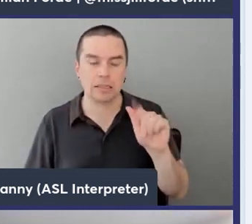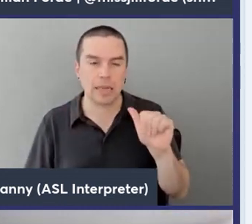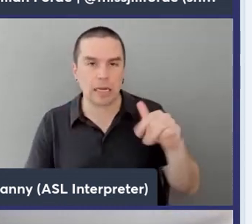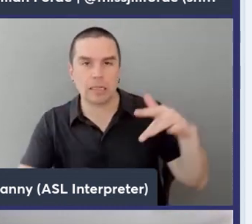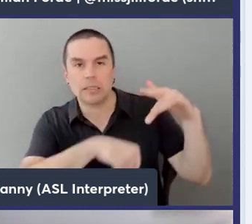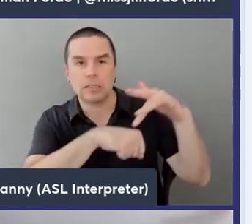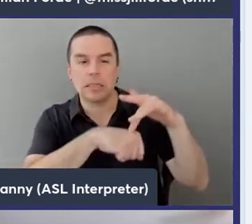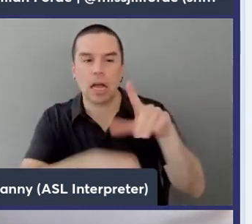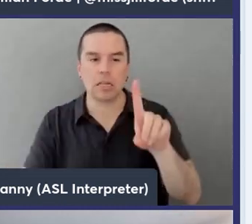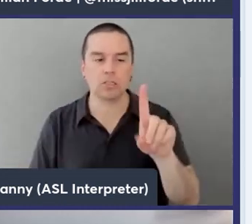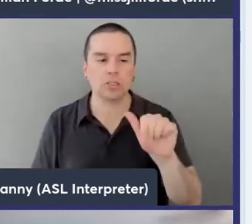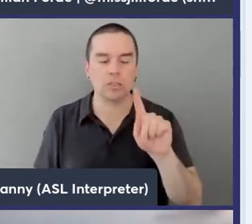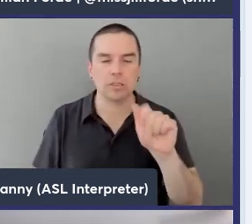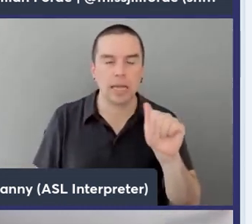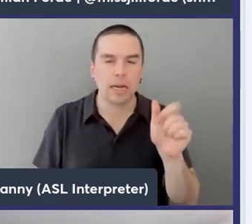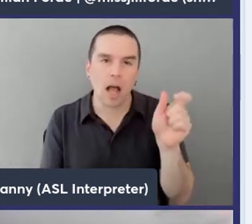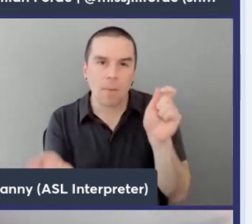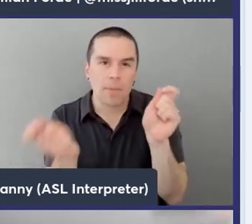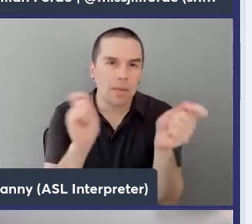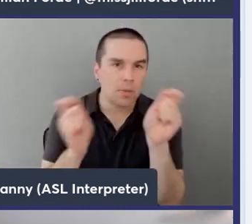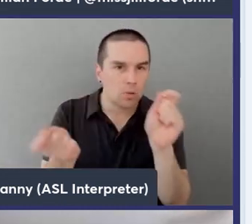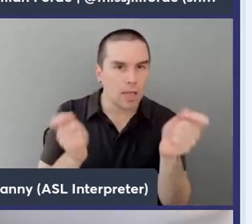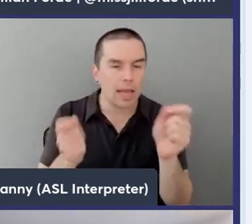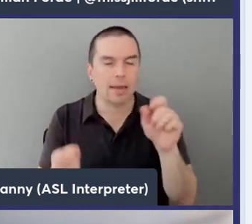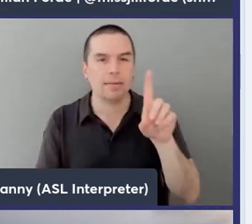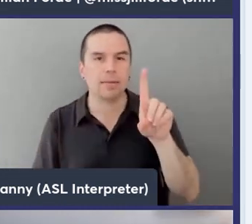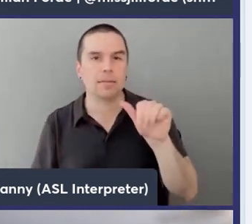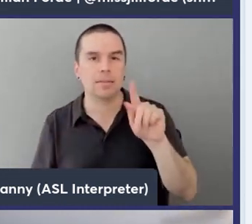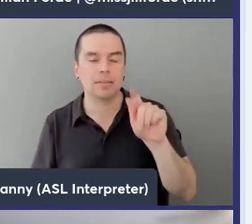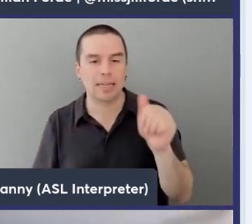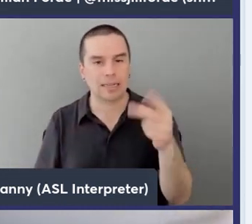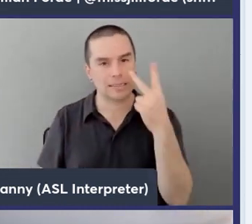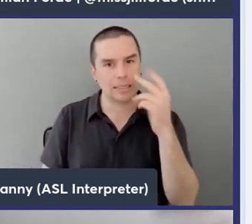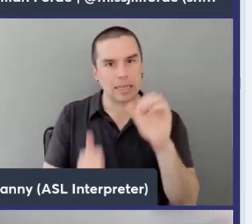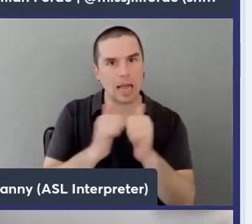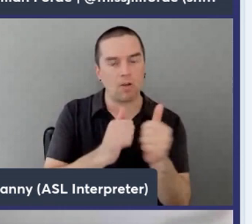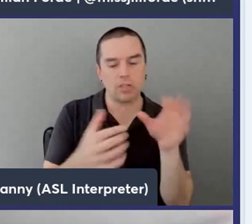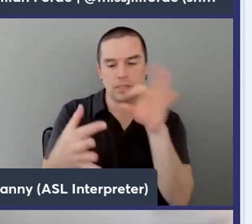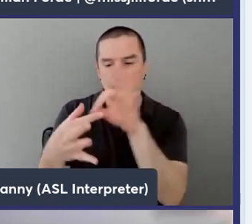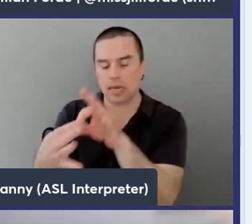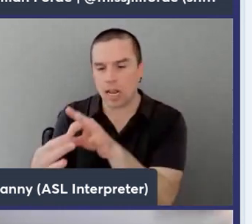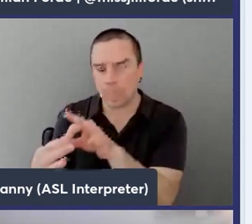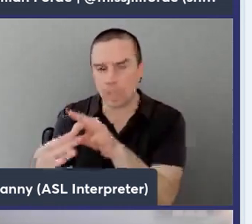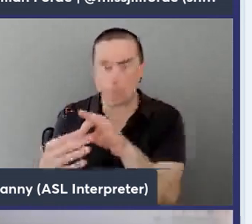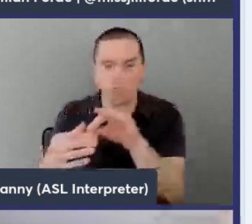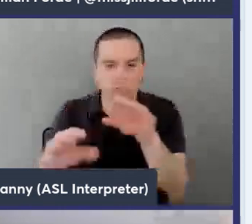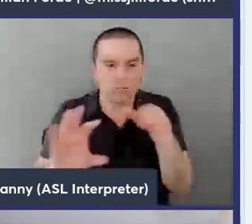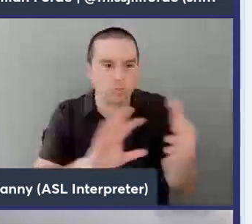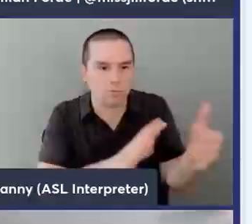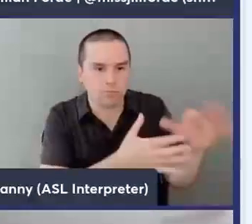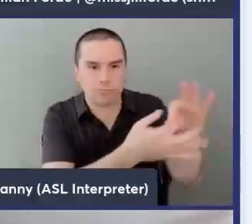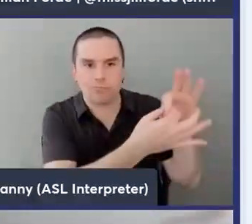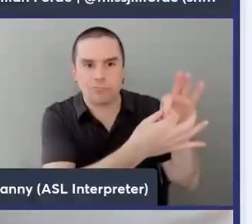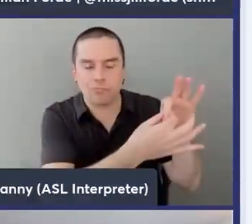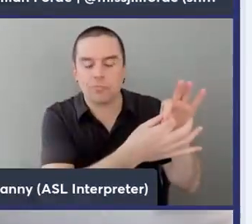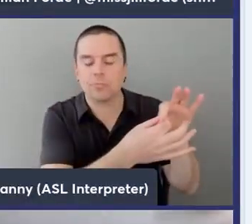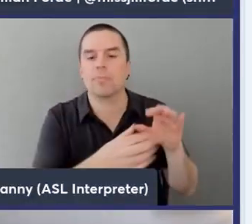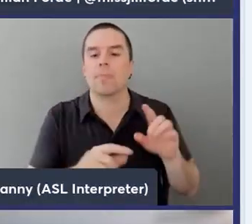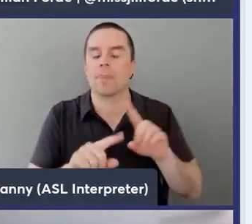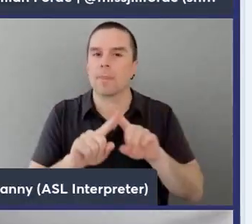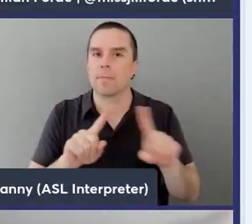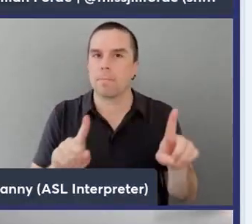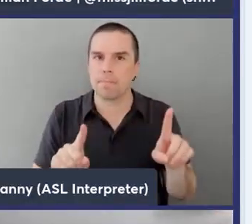to manipulate the data and look at how these different connections may feed together. But they want to do this without having to go through the entire process of